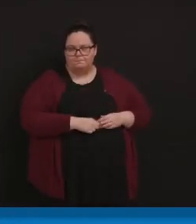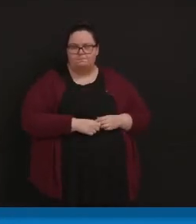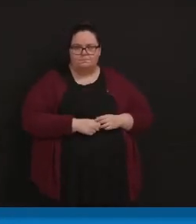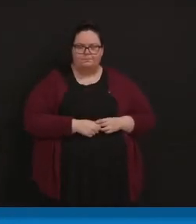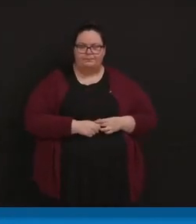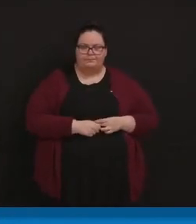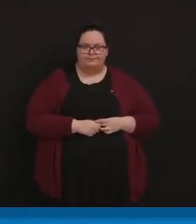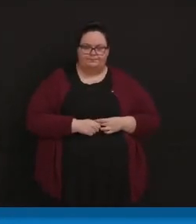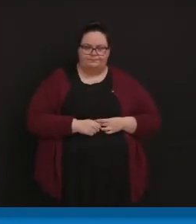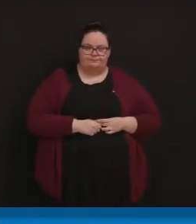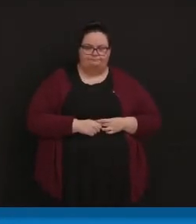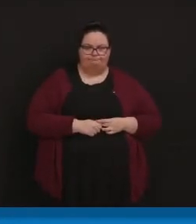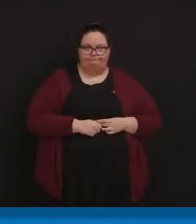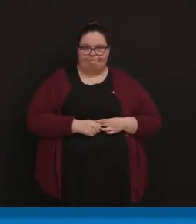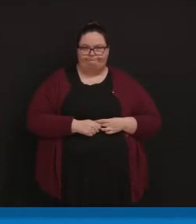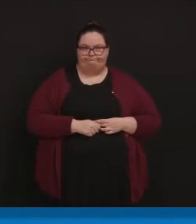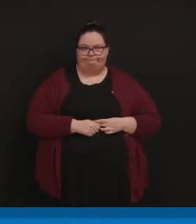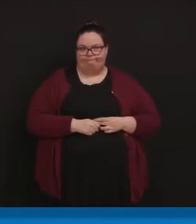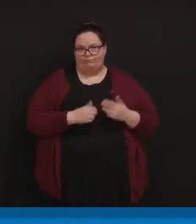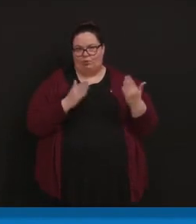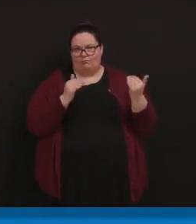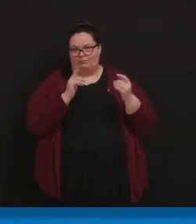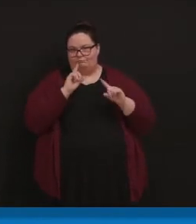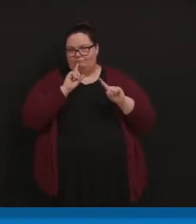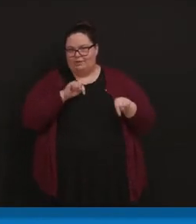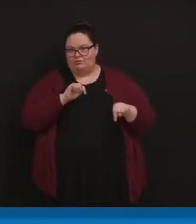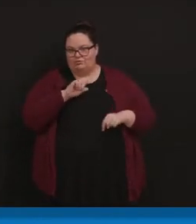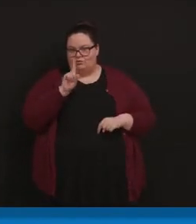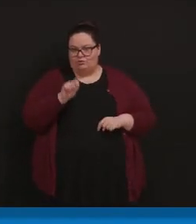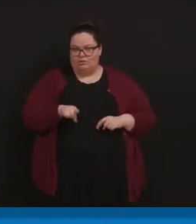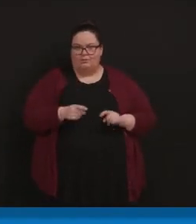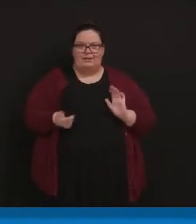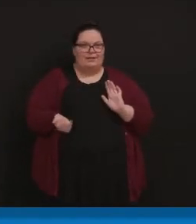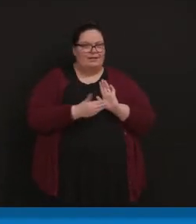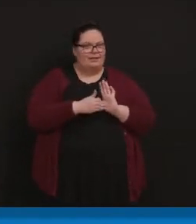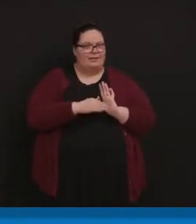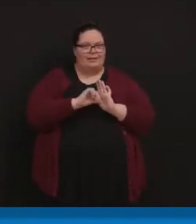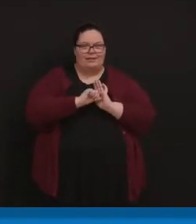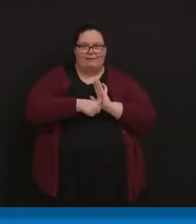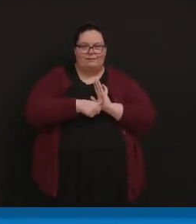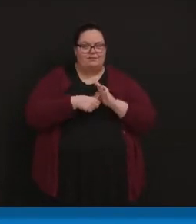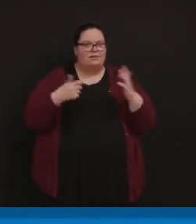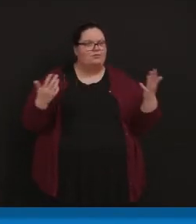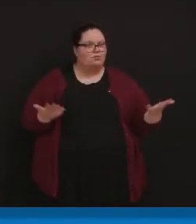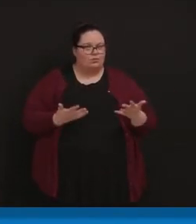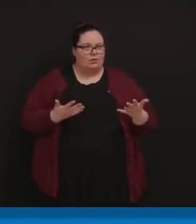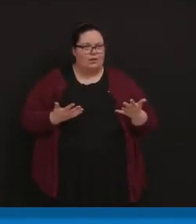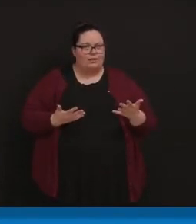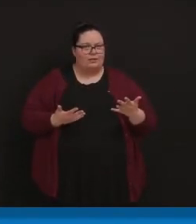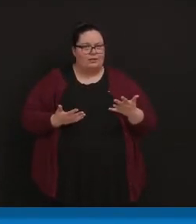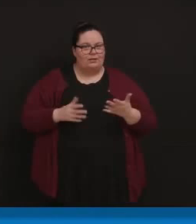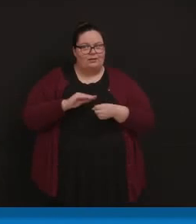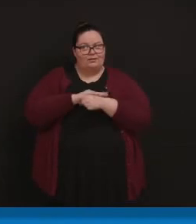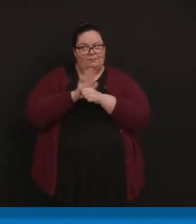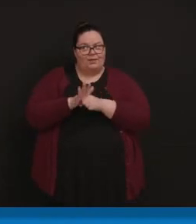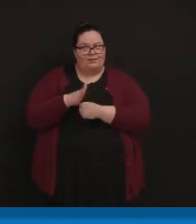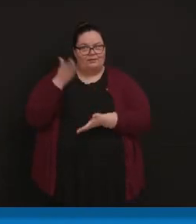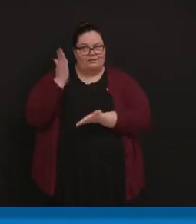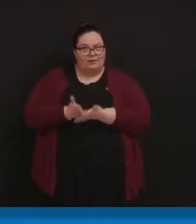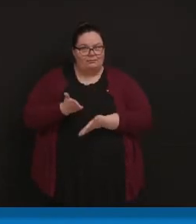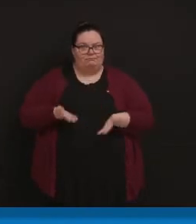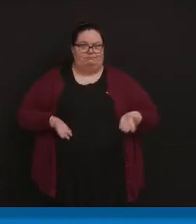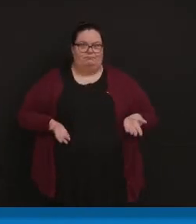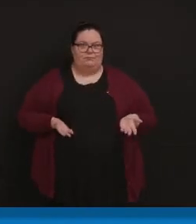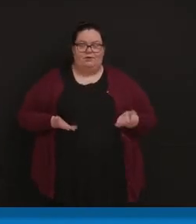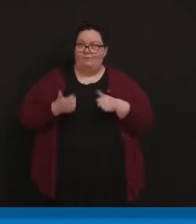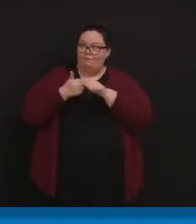school system. So I hope that gives a little bit of an answer to your question. But again, the biggest thing we can do for mental health right now is end this pandemic by following